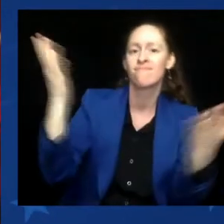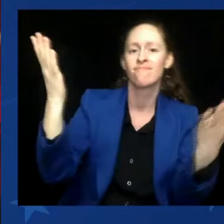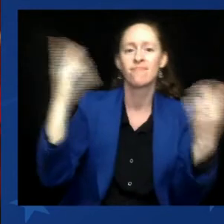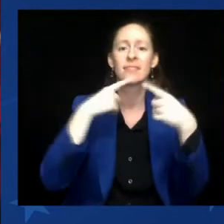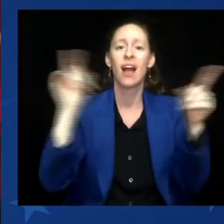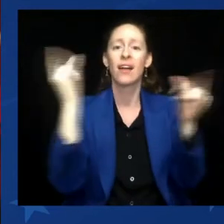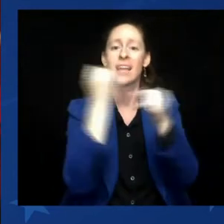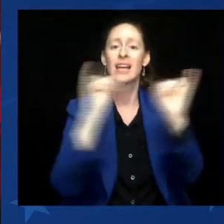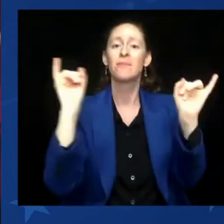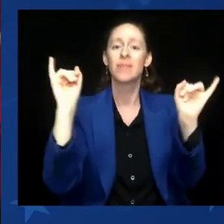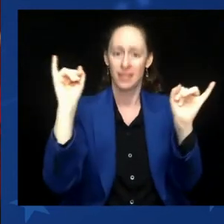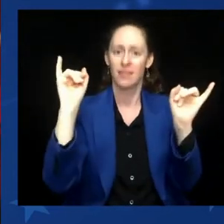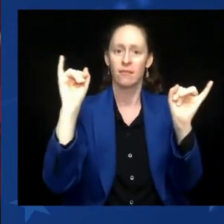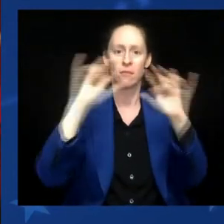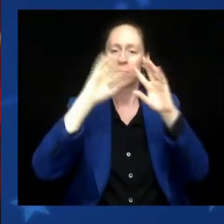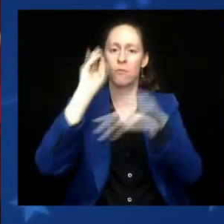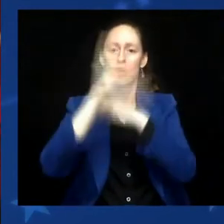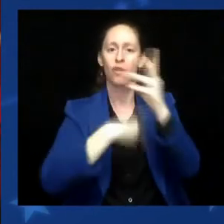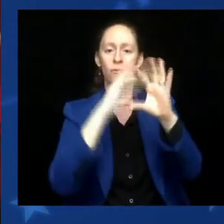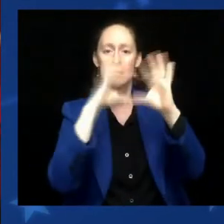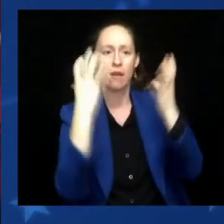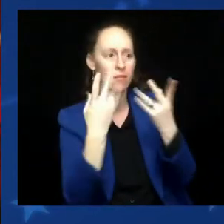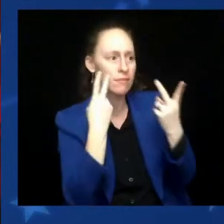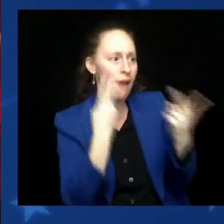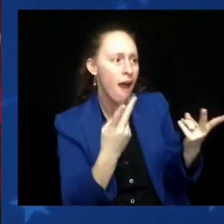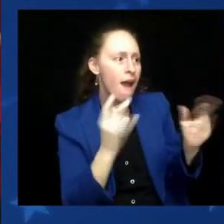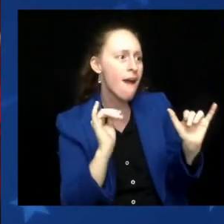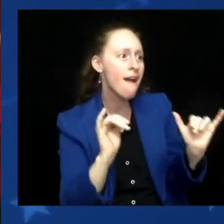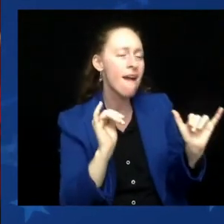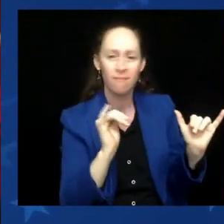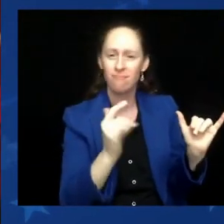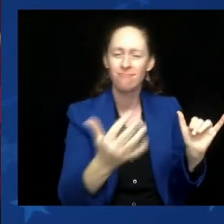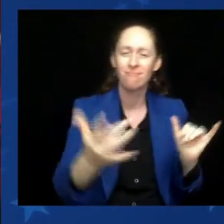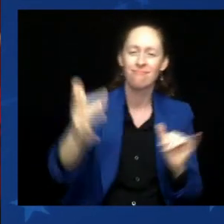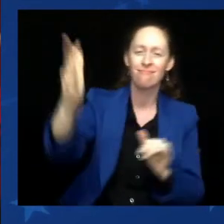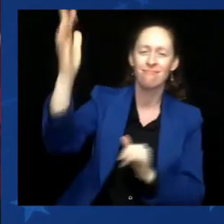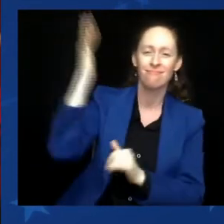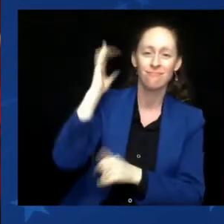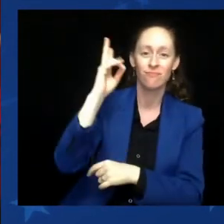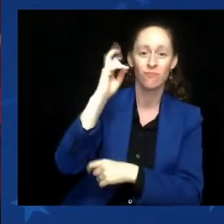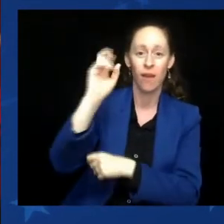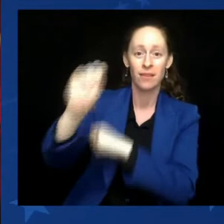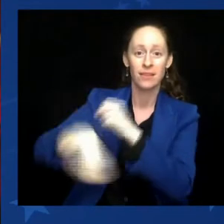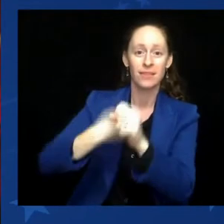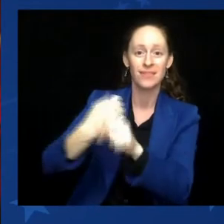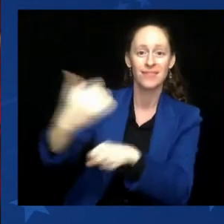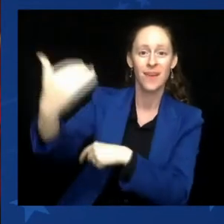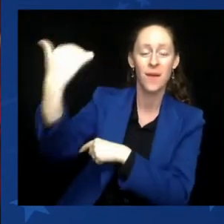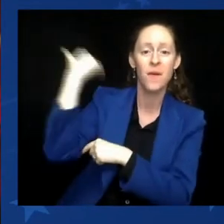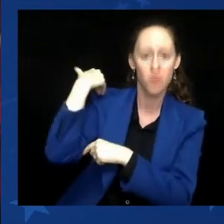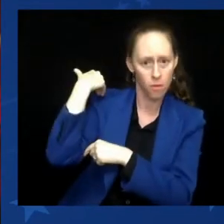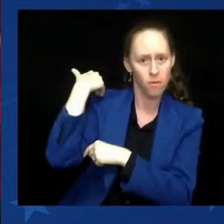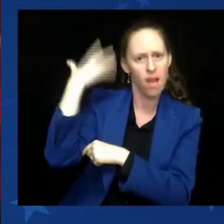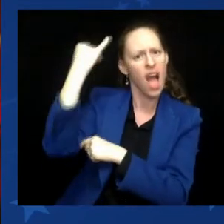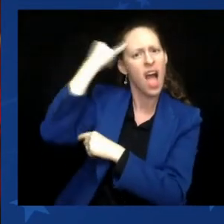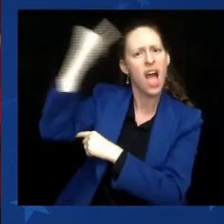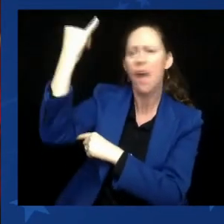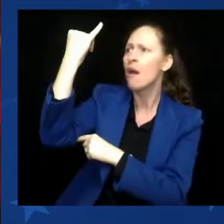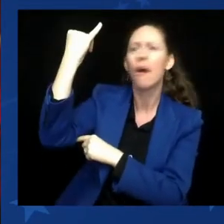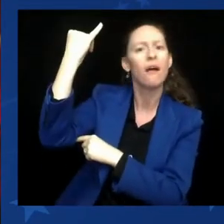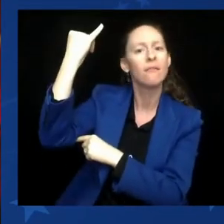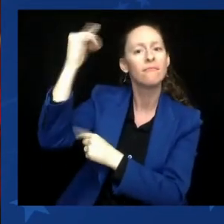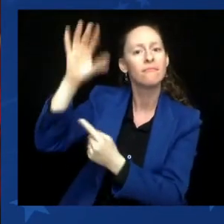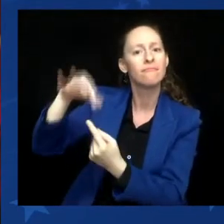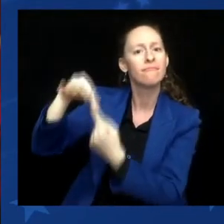idea unique among nations, that in America, we're all created